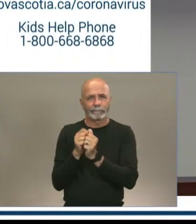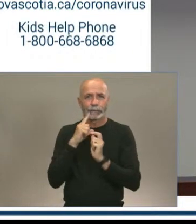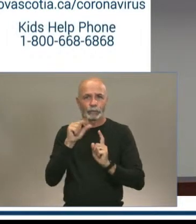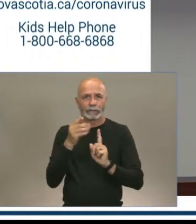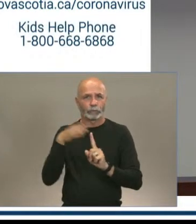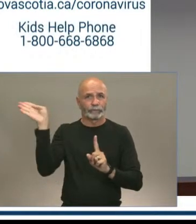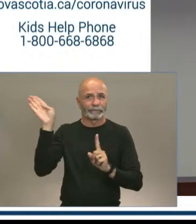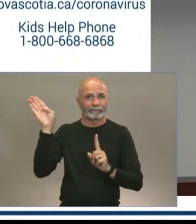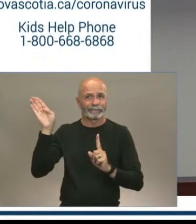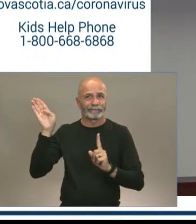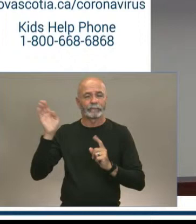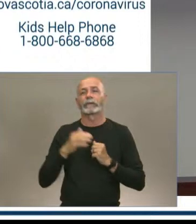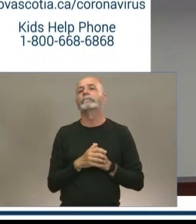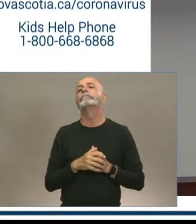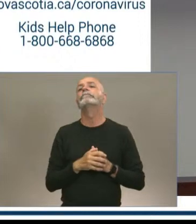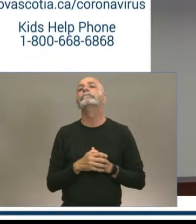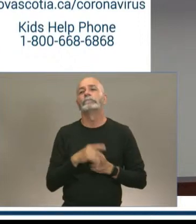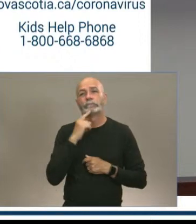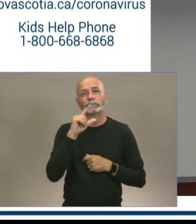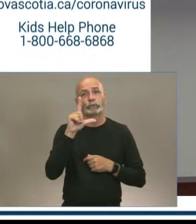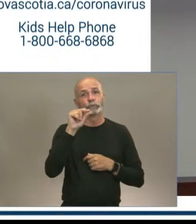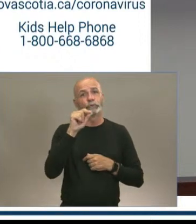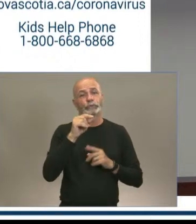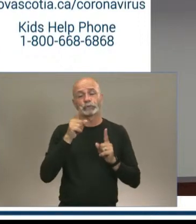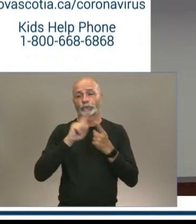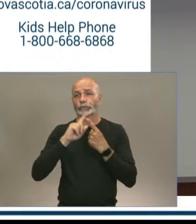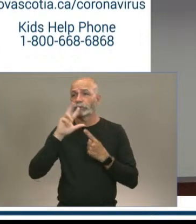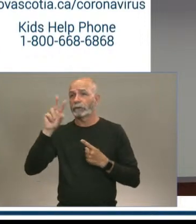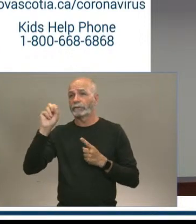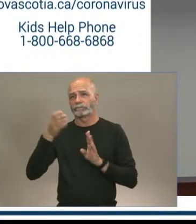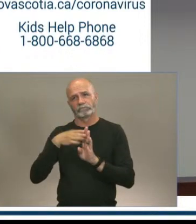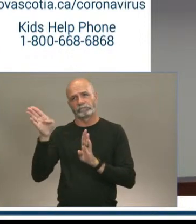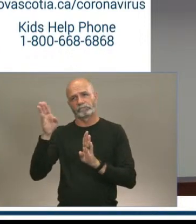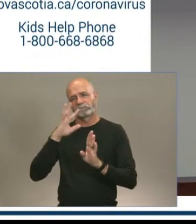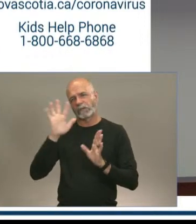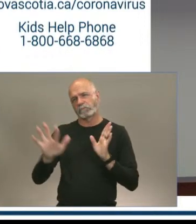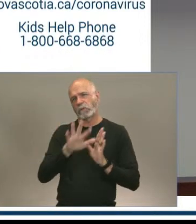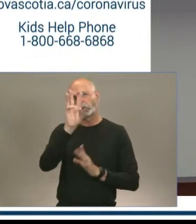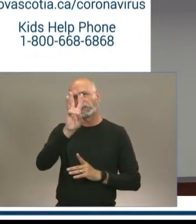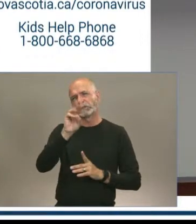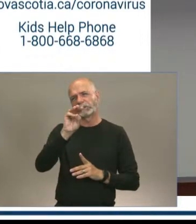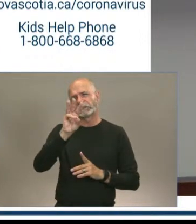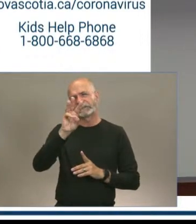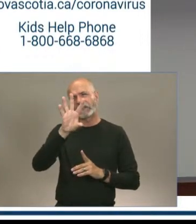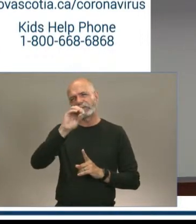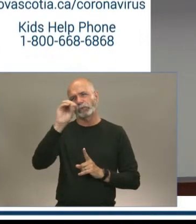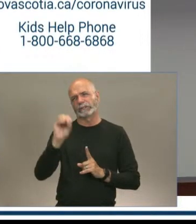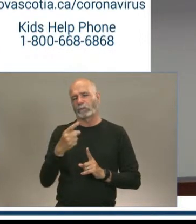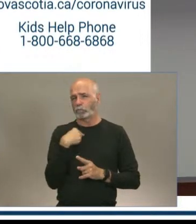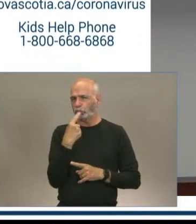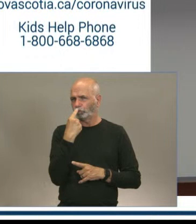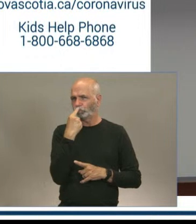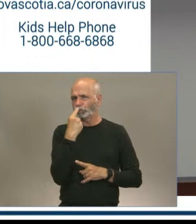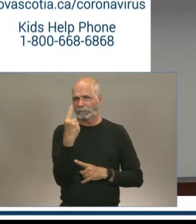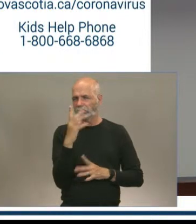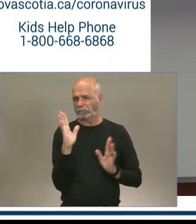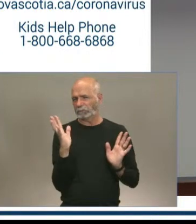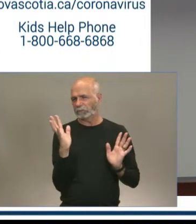30-year-olds about, between 60 to 65% of them have had either one or a small number with both